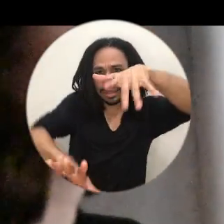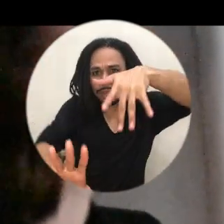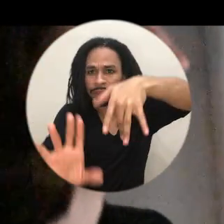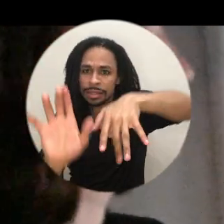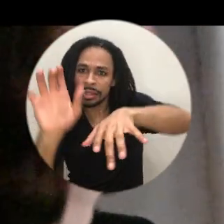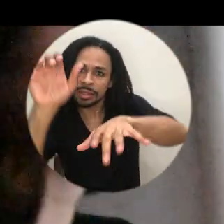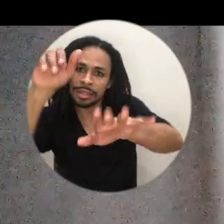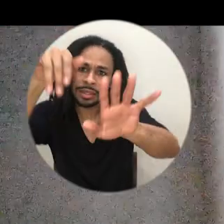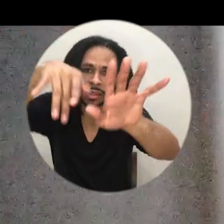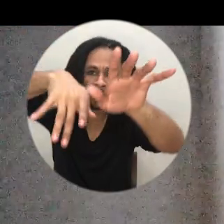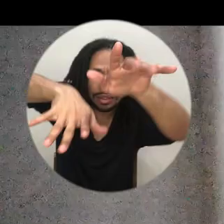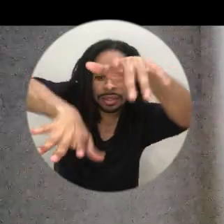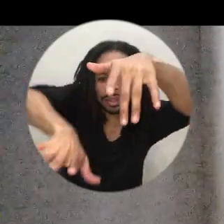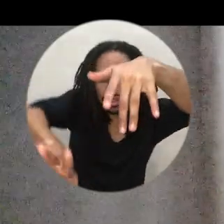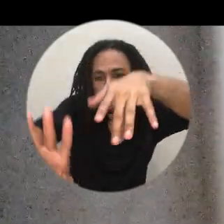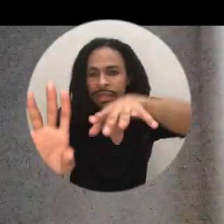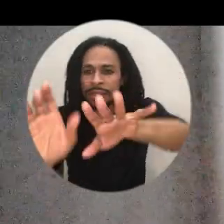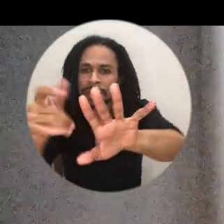about to happen.